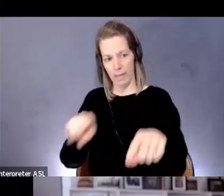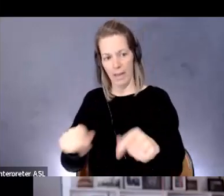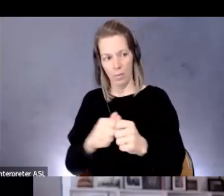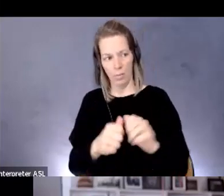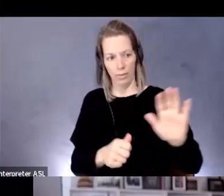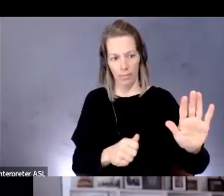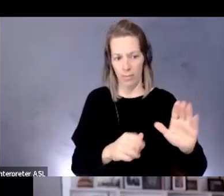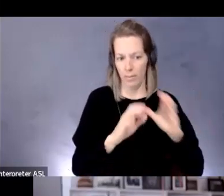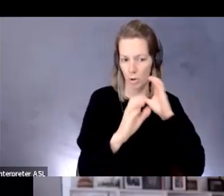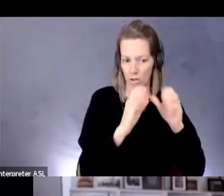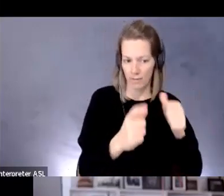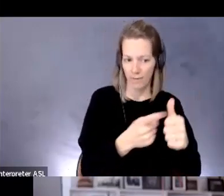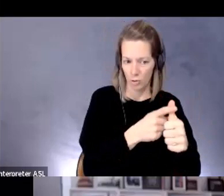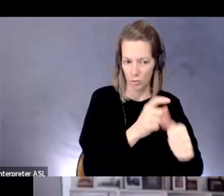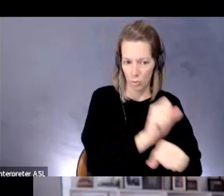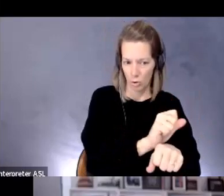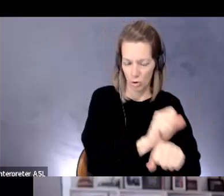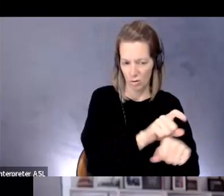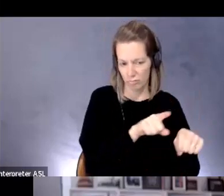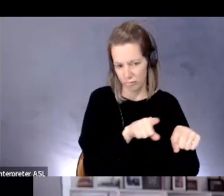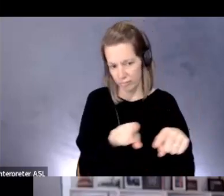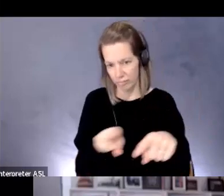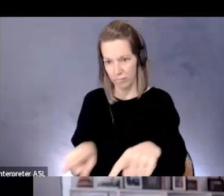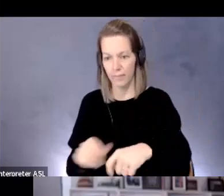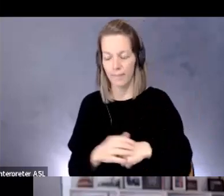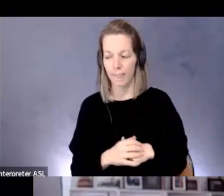of CommunicationFIRST and the goals of this project.